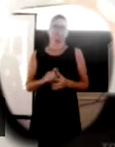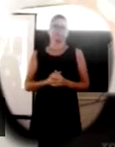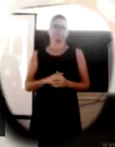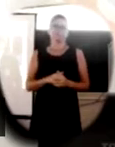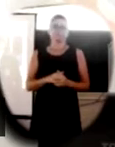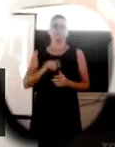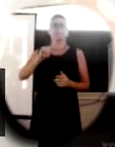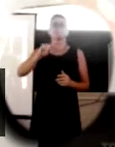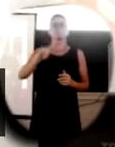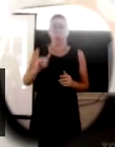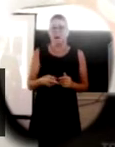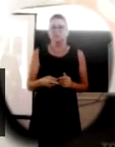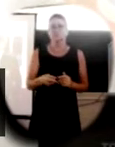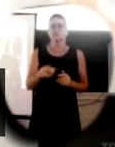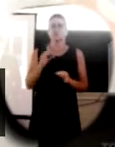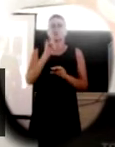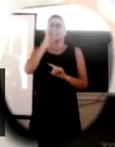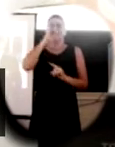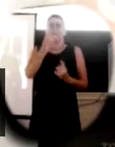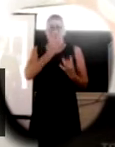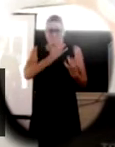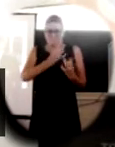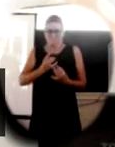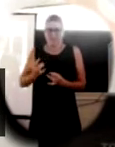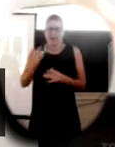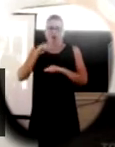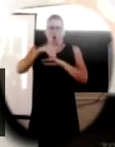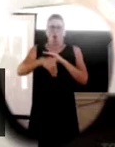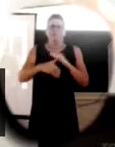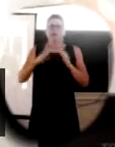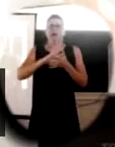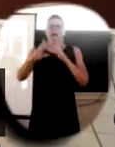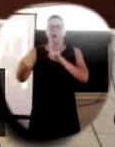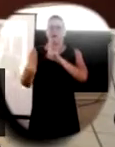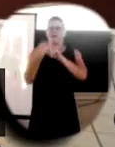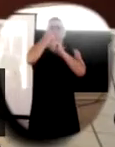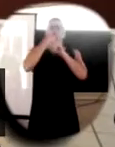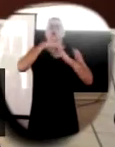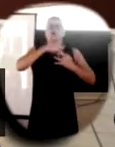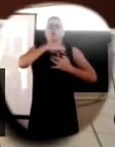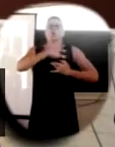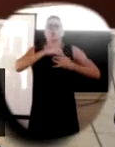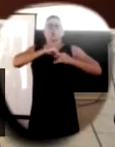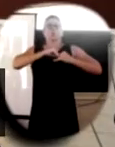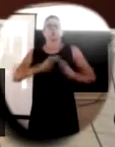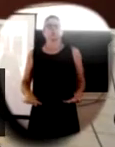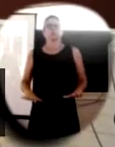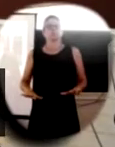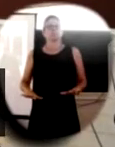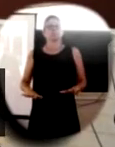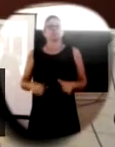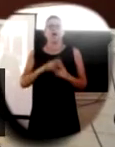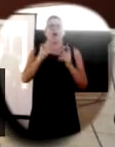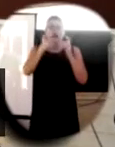can prepare you for the official blow and emotions that precede it. From the moment of diagnosis, then ensued